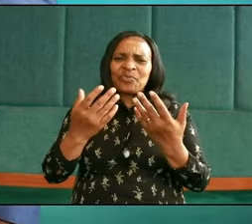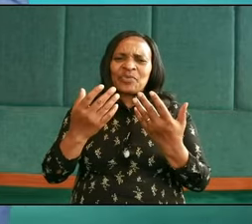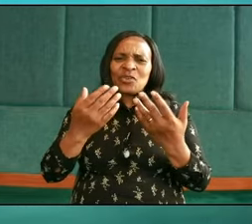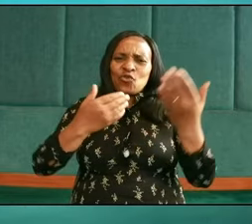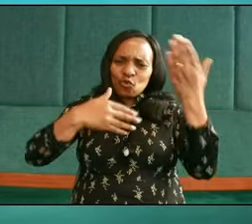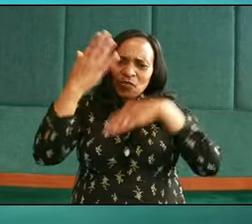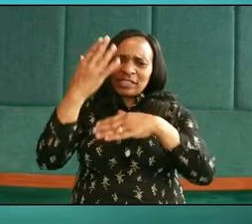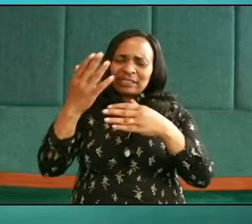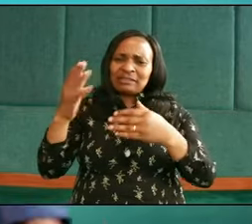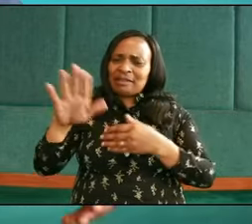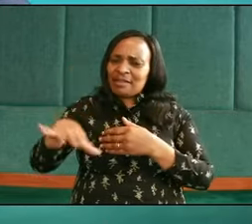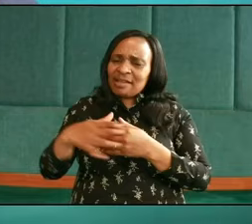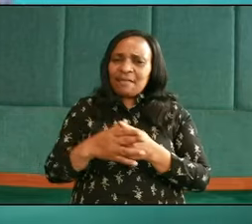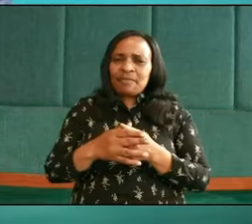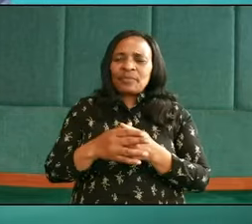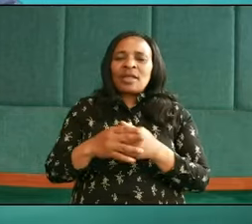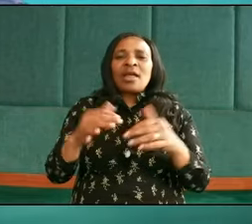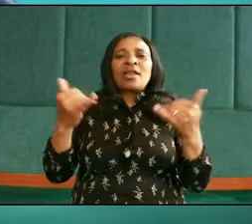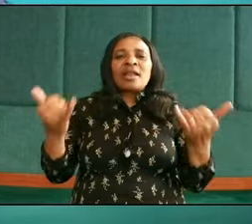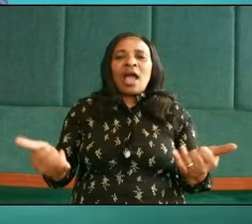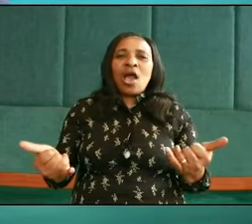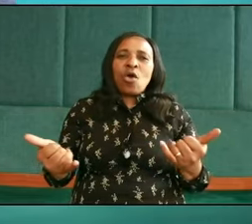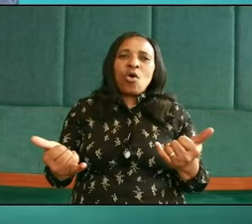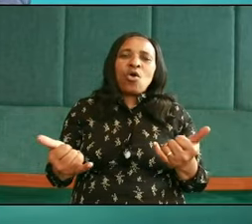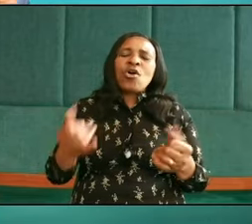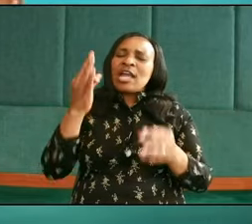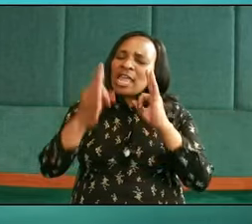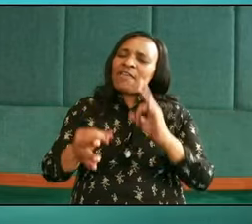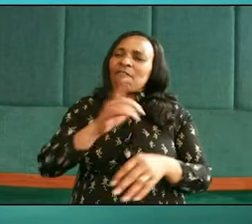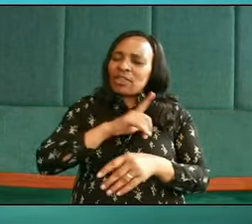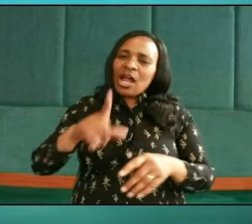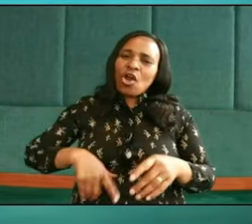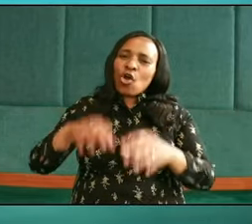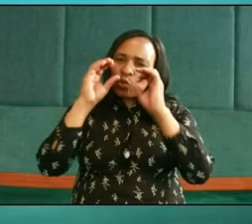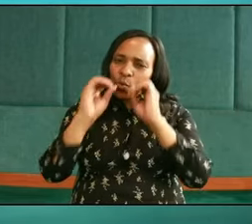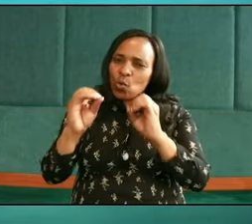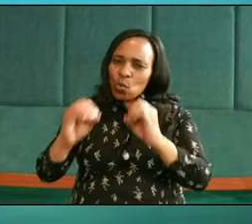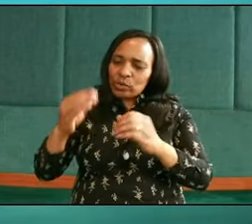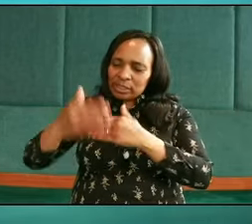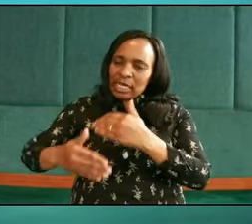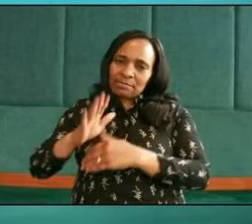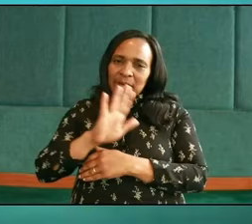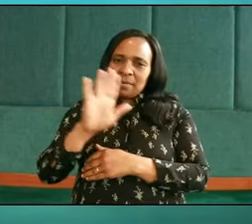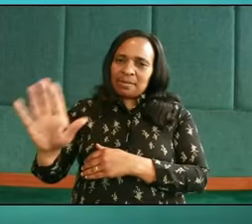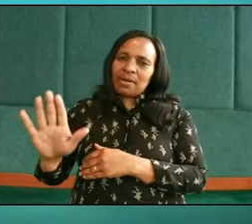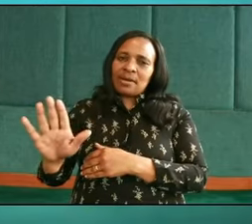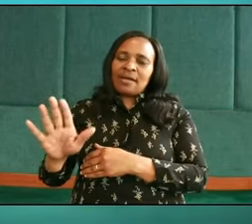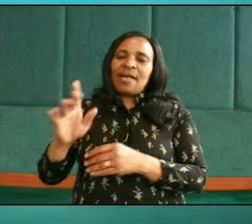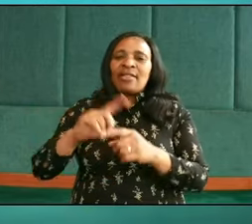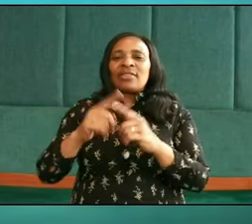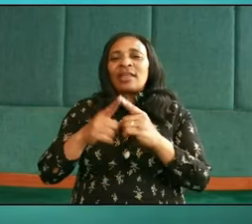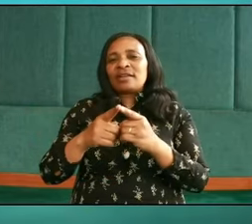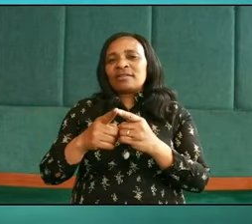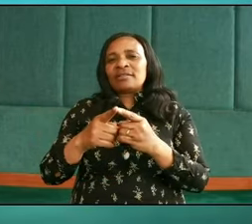But if it had not been the Lord who was on our side, the devil